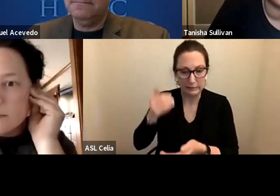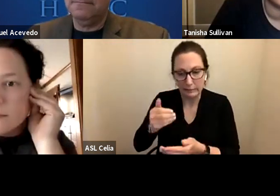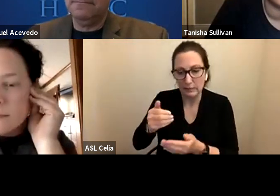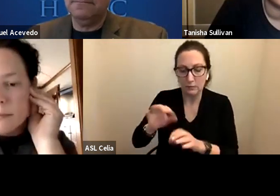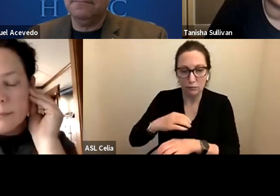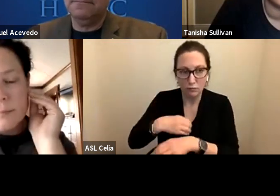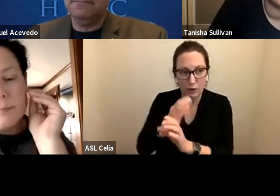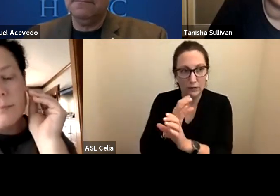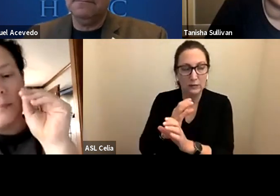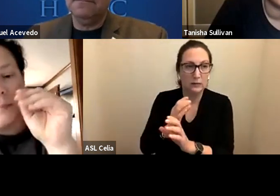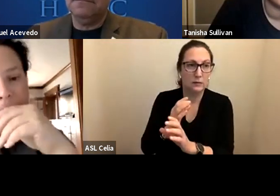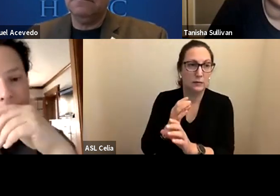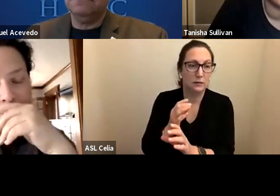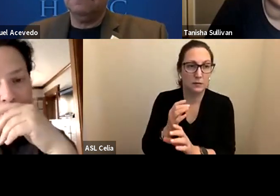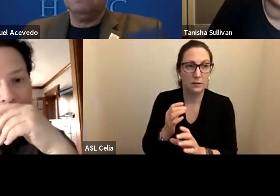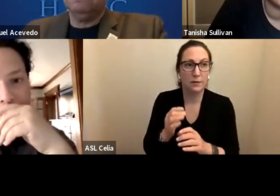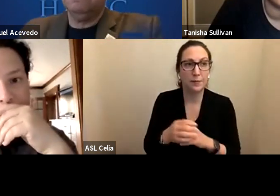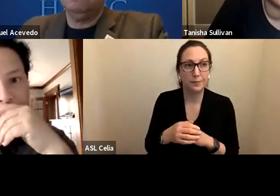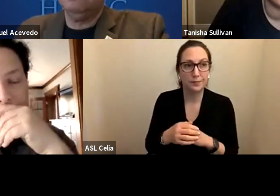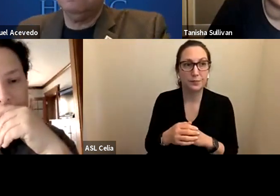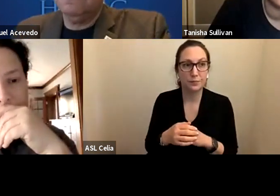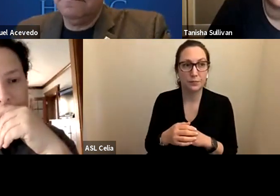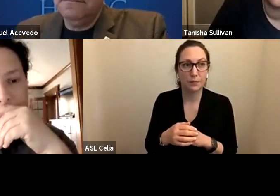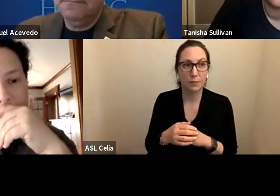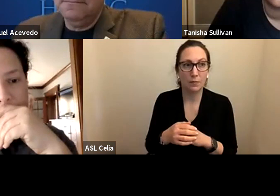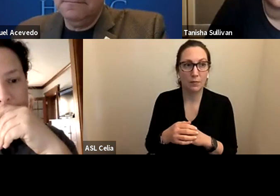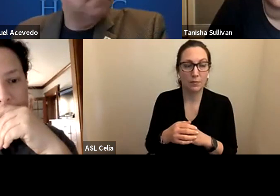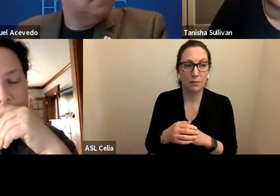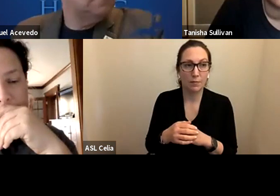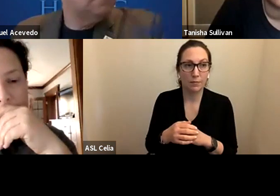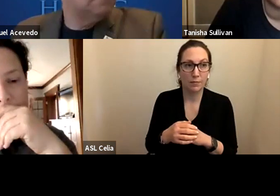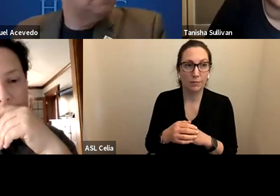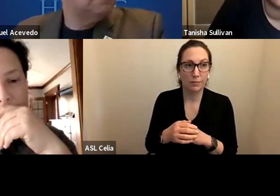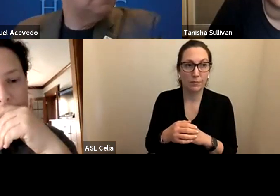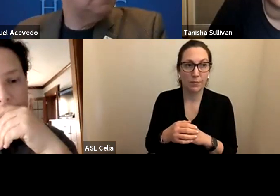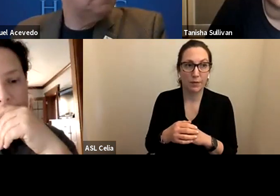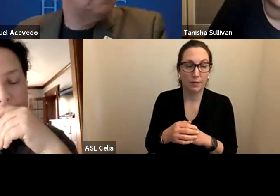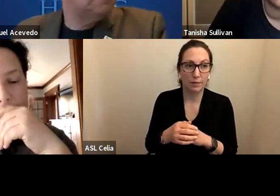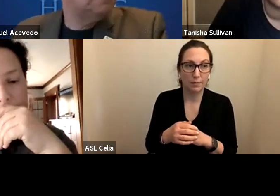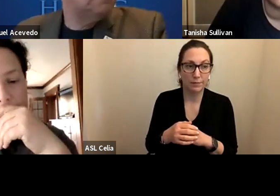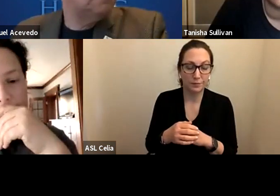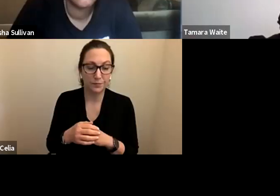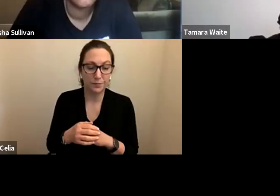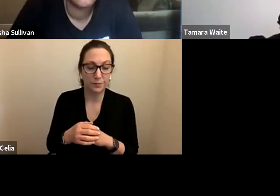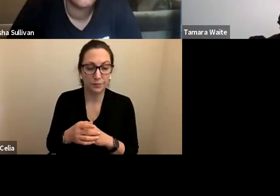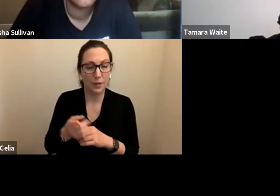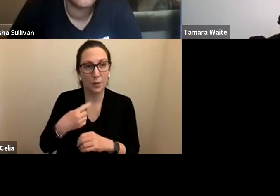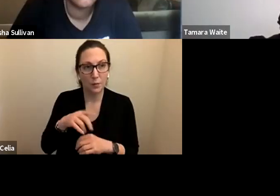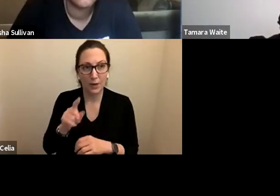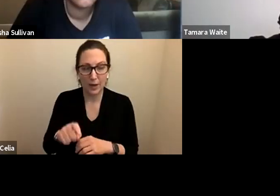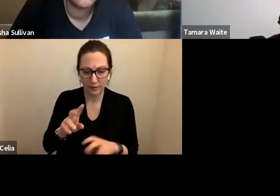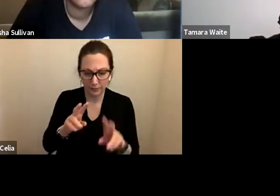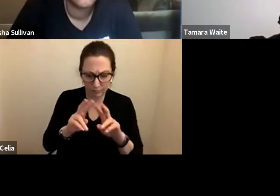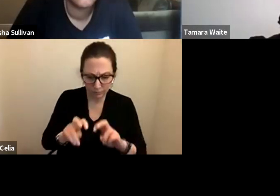prevented the full ability of any, we had to look at a different time period